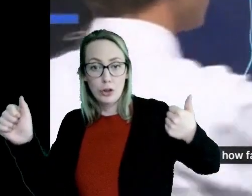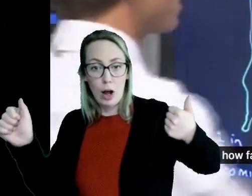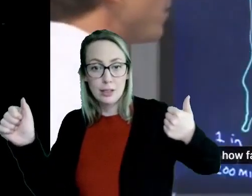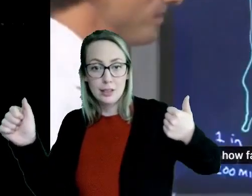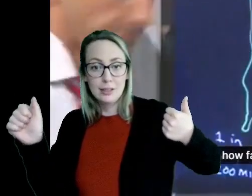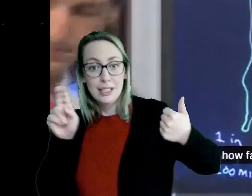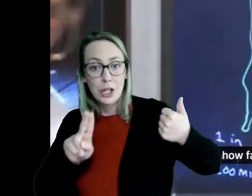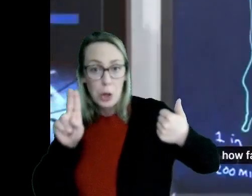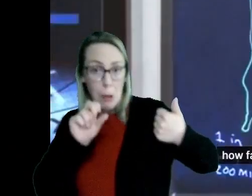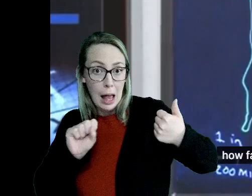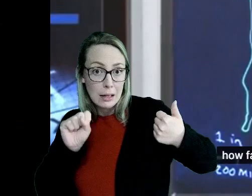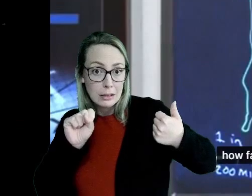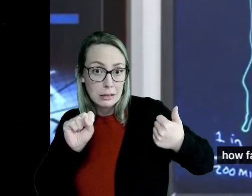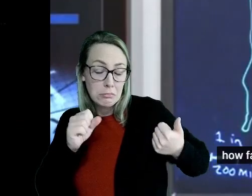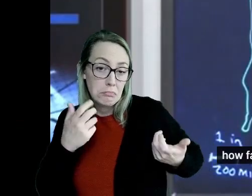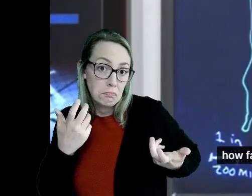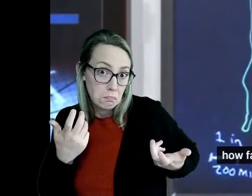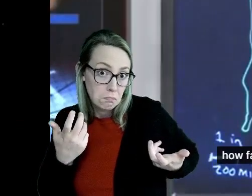United States?